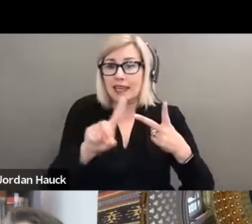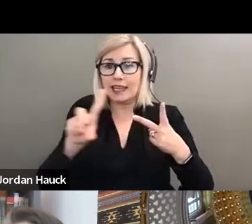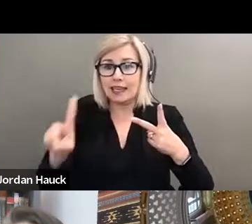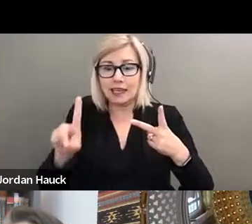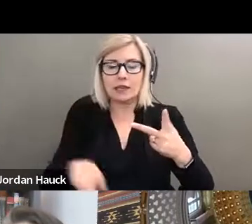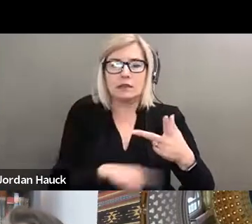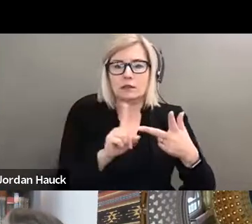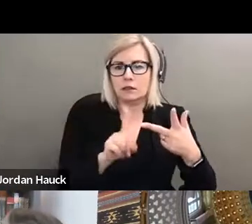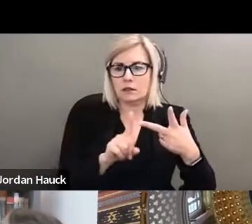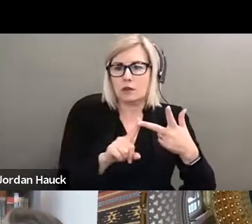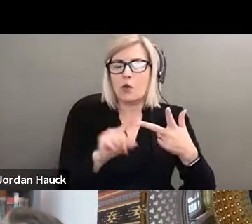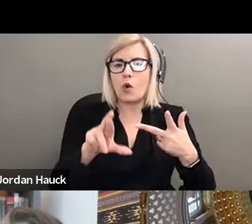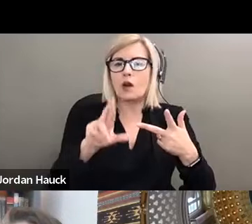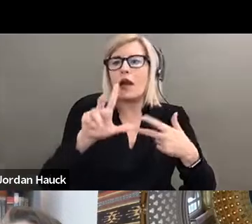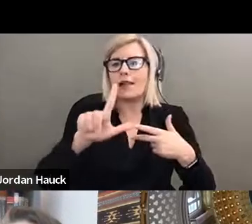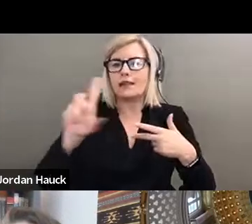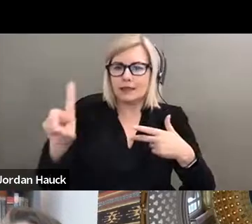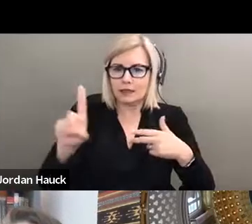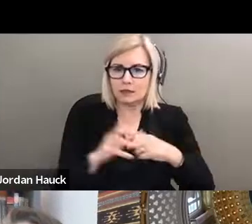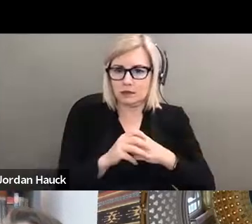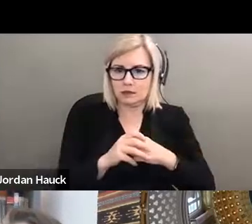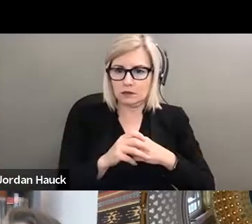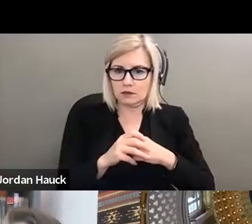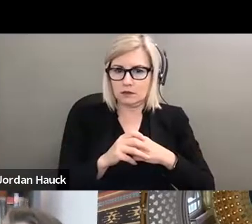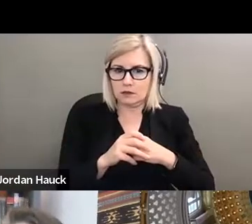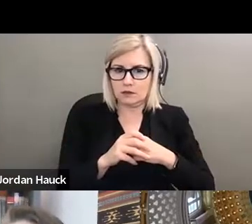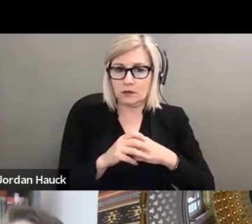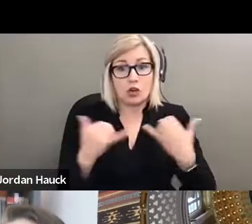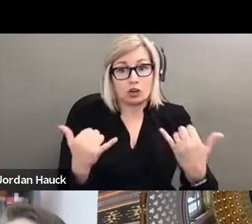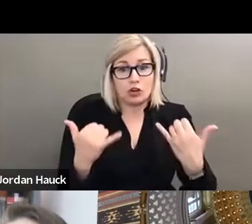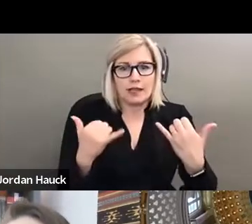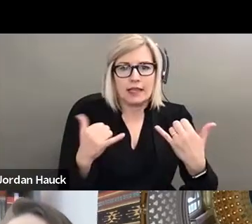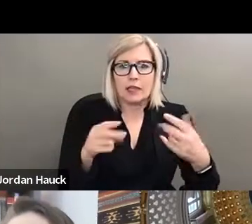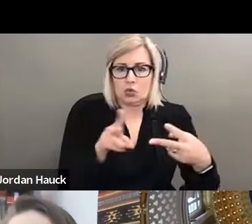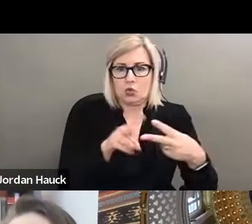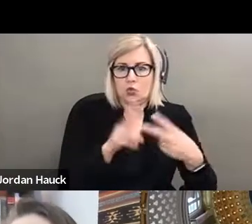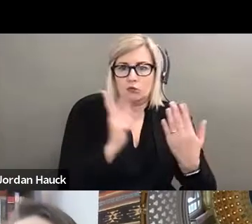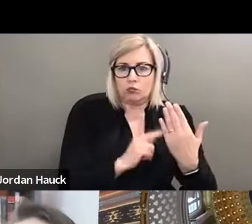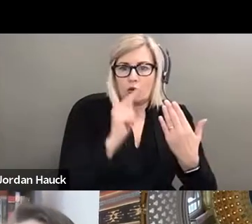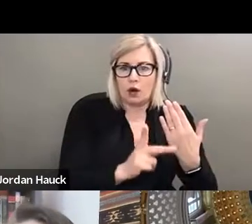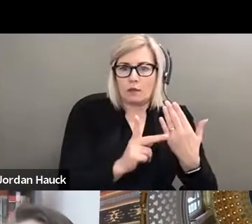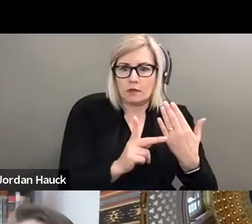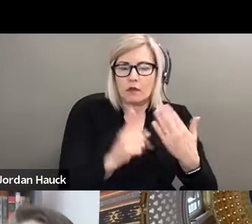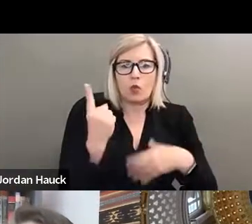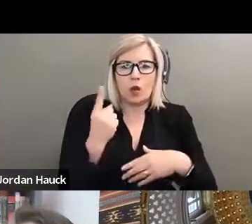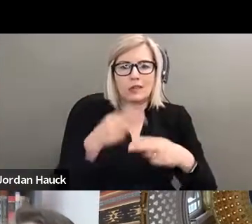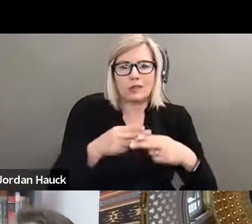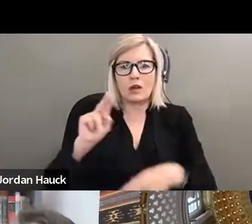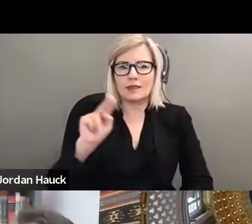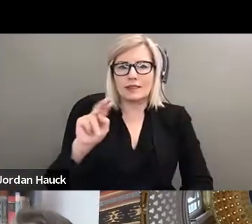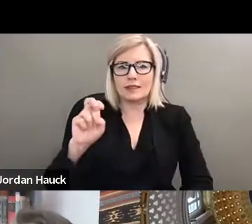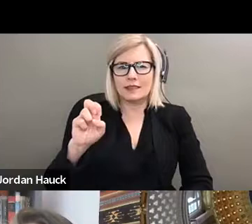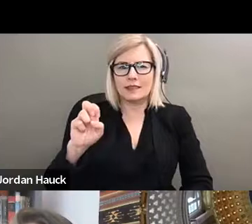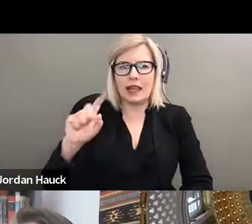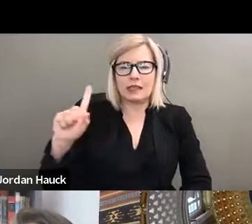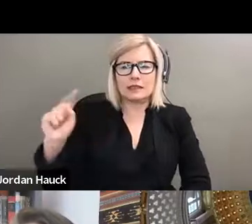disability, or a learning disability. There's currently 2 of these programs. One is NEXT. I can't remember what